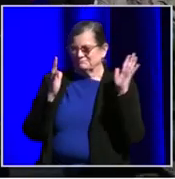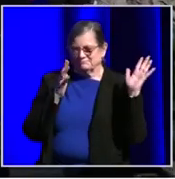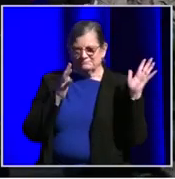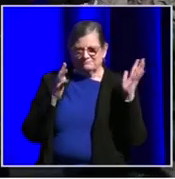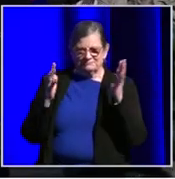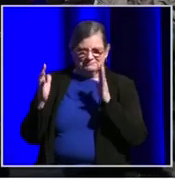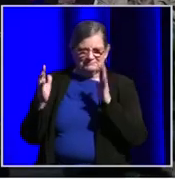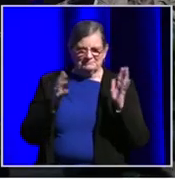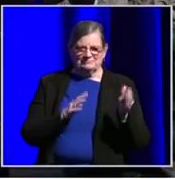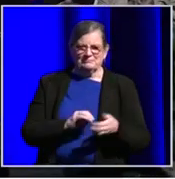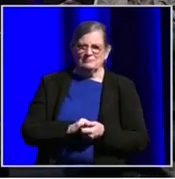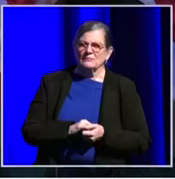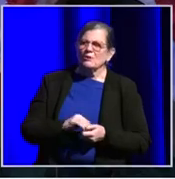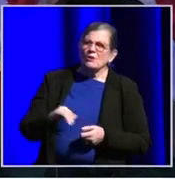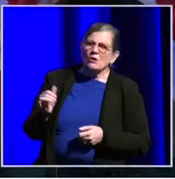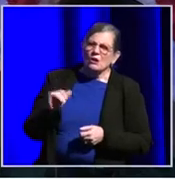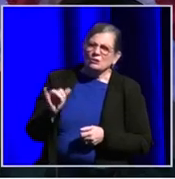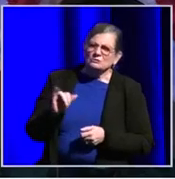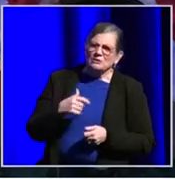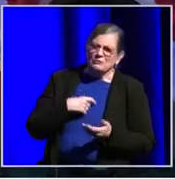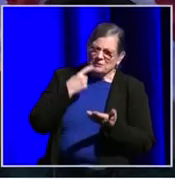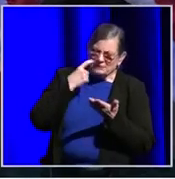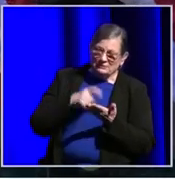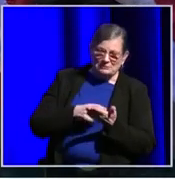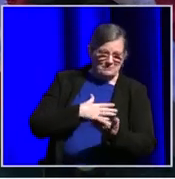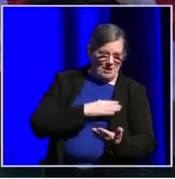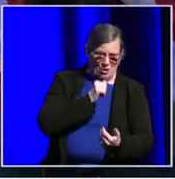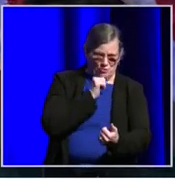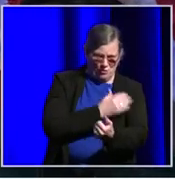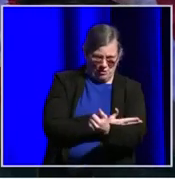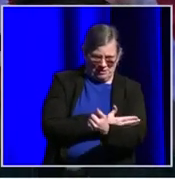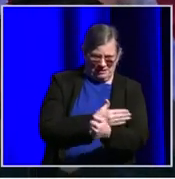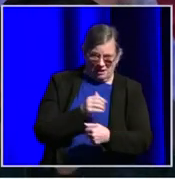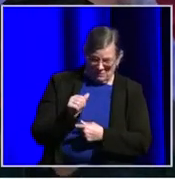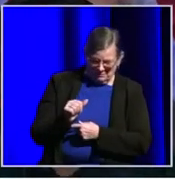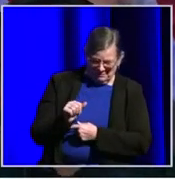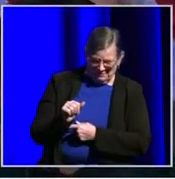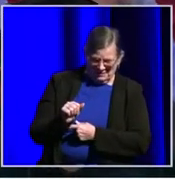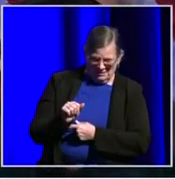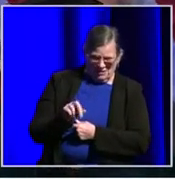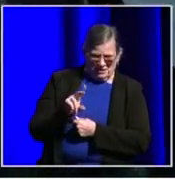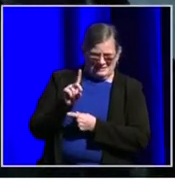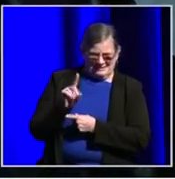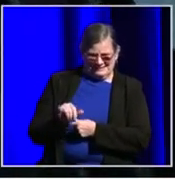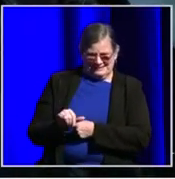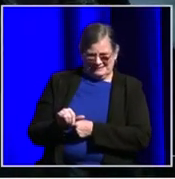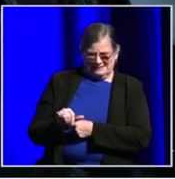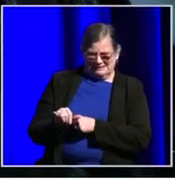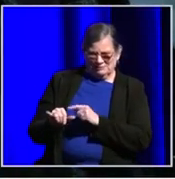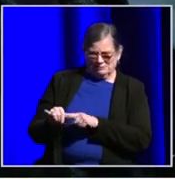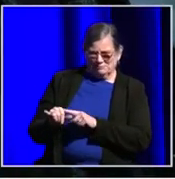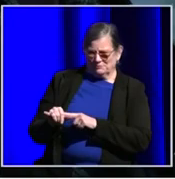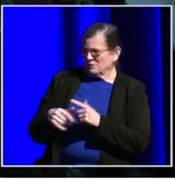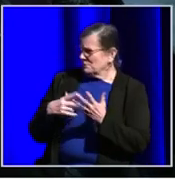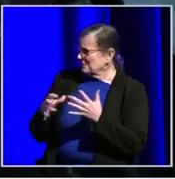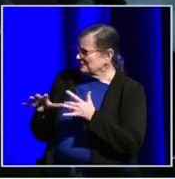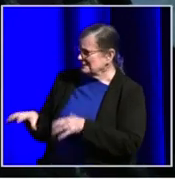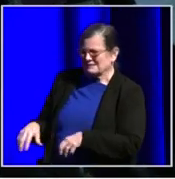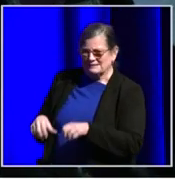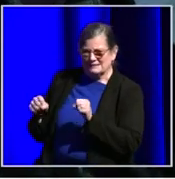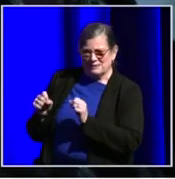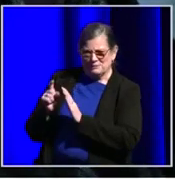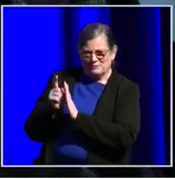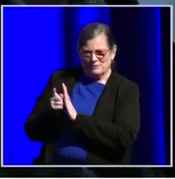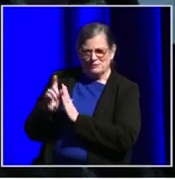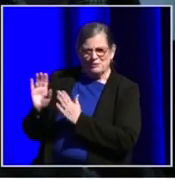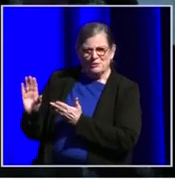I also want to acknowledge my daughter, Addie, who held the Bible while I took the oath of office. Addie is a graduate of the DC Public